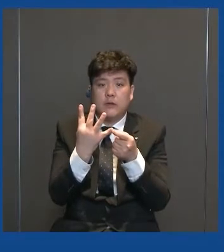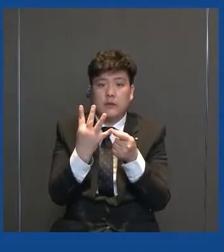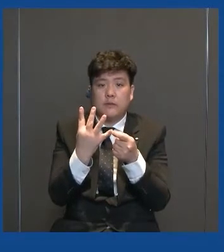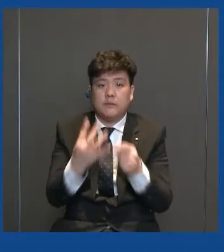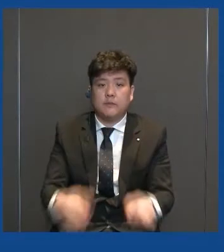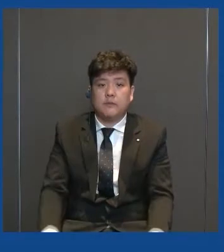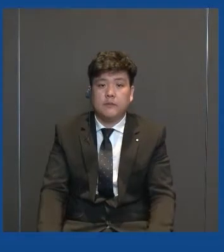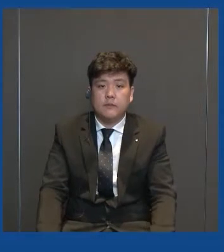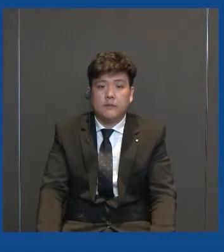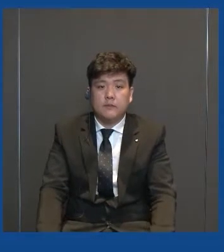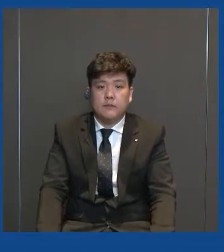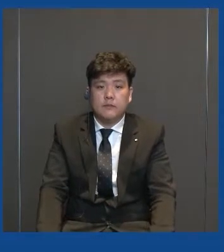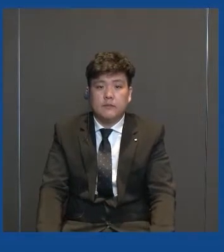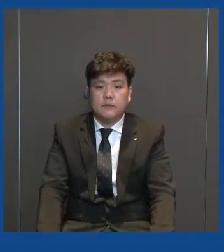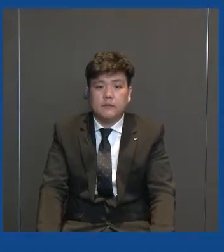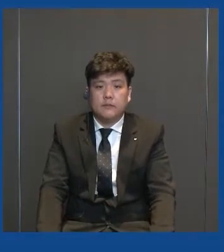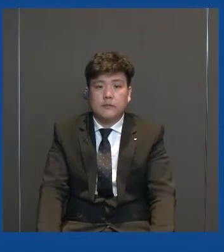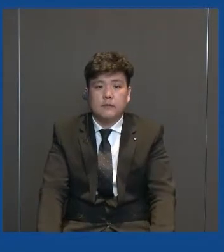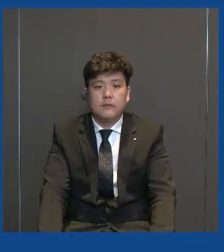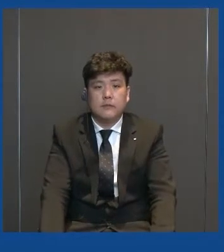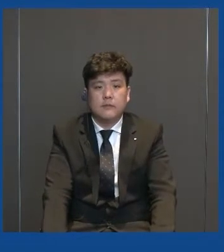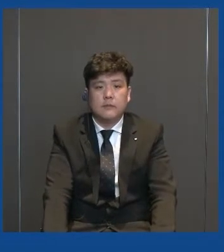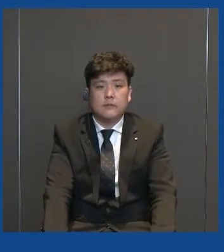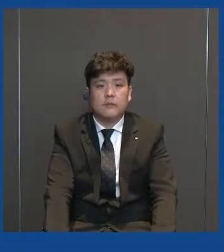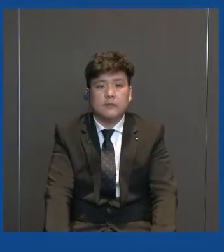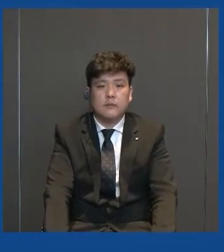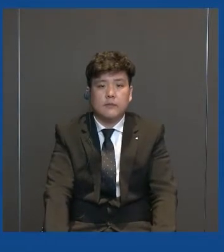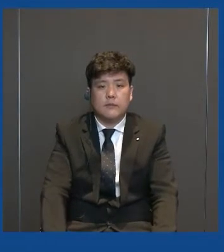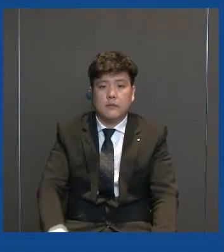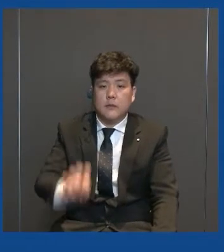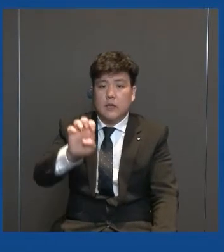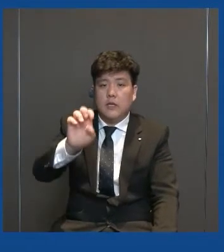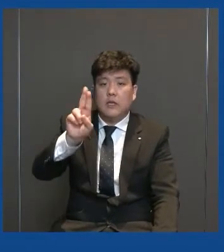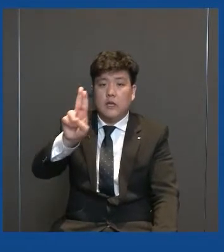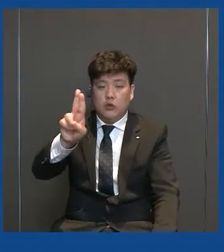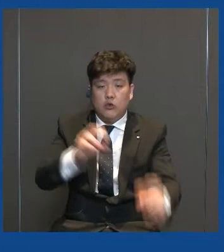which the agency mapped out, is social isolation.